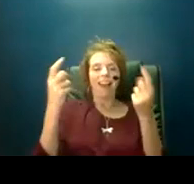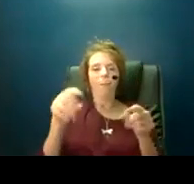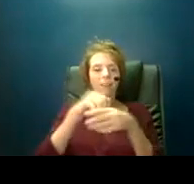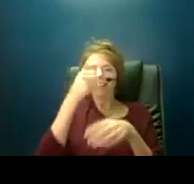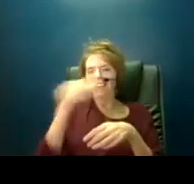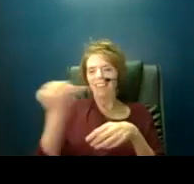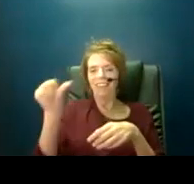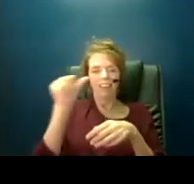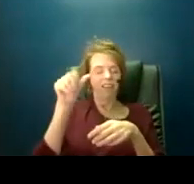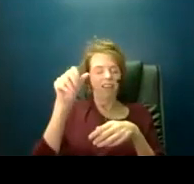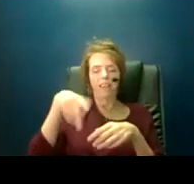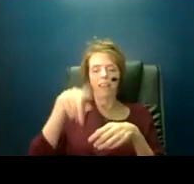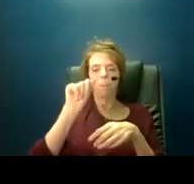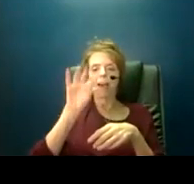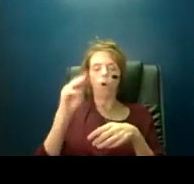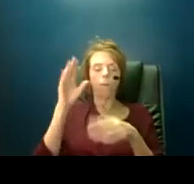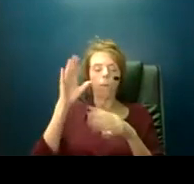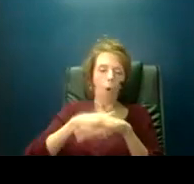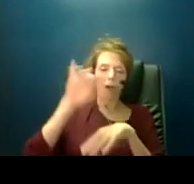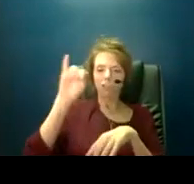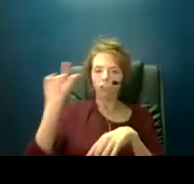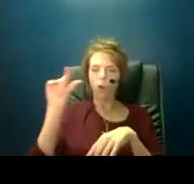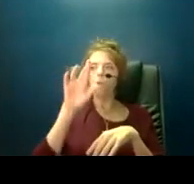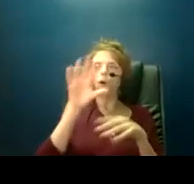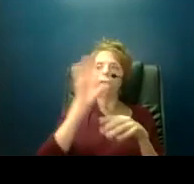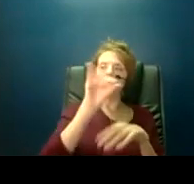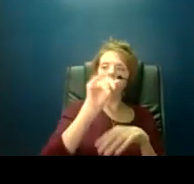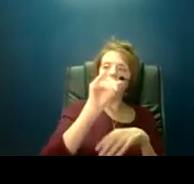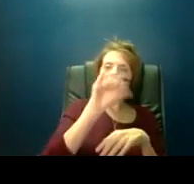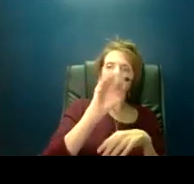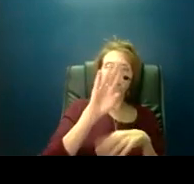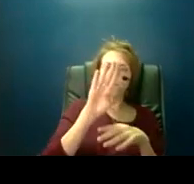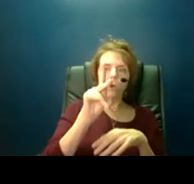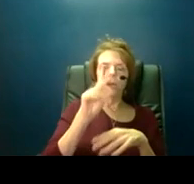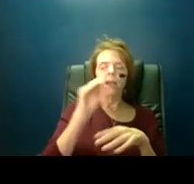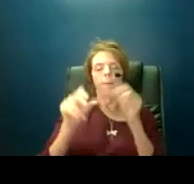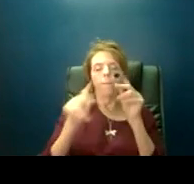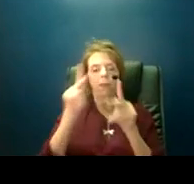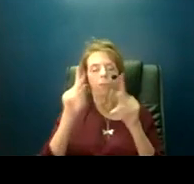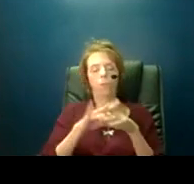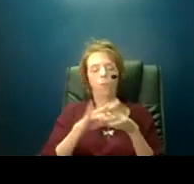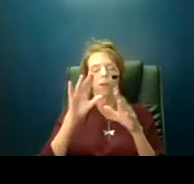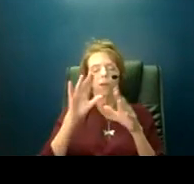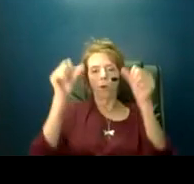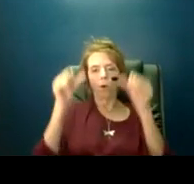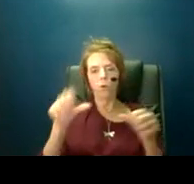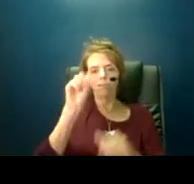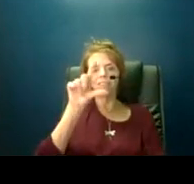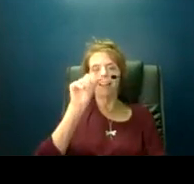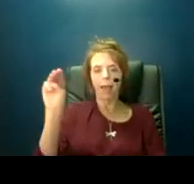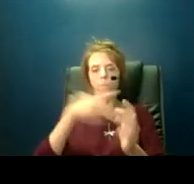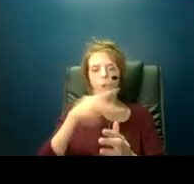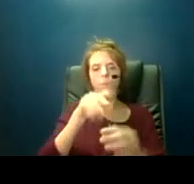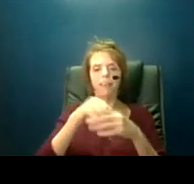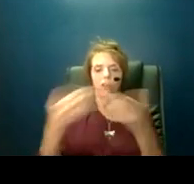on Instagram. We used Facebook over the summer, where teachers would post slam poems into a closed